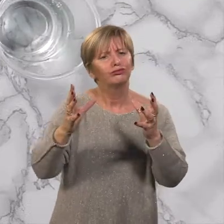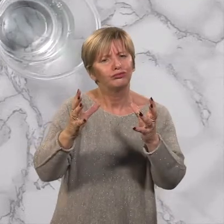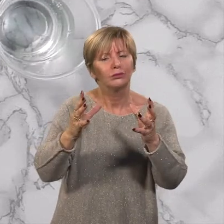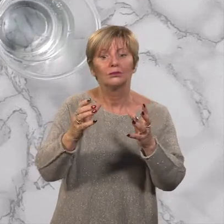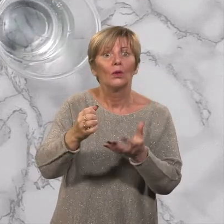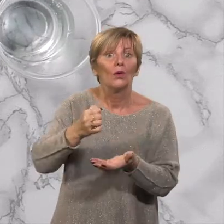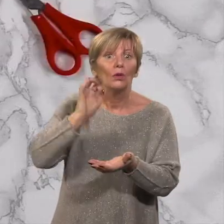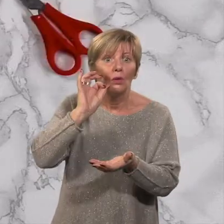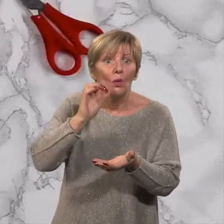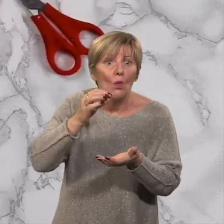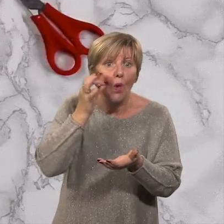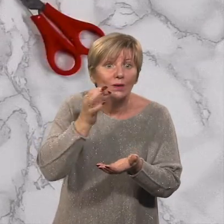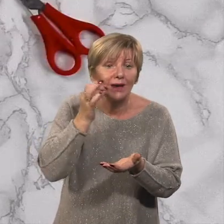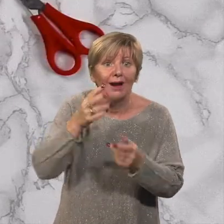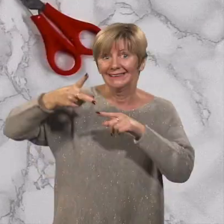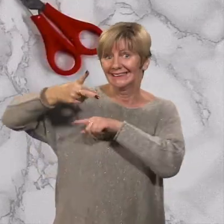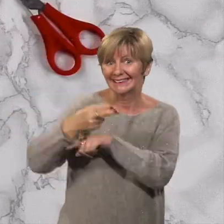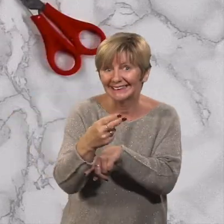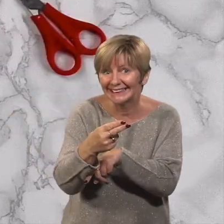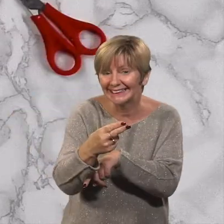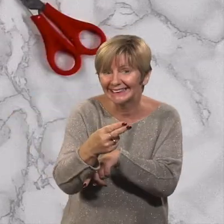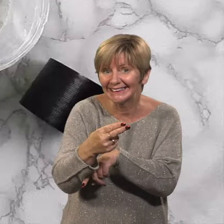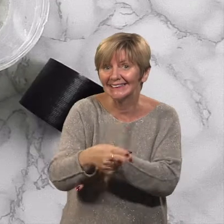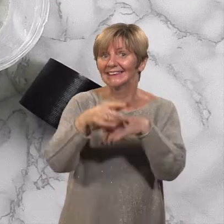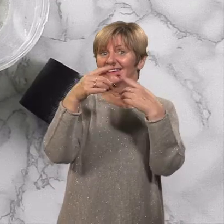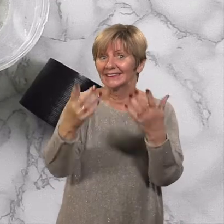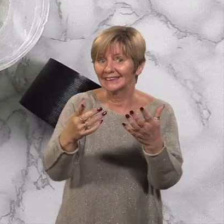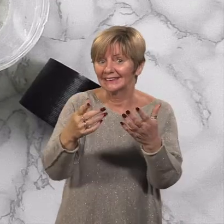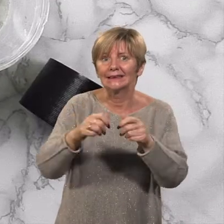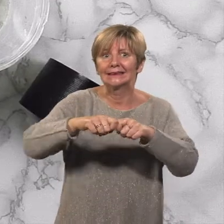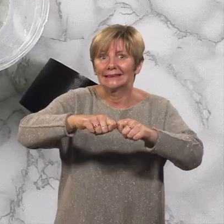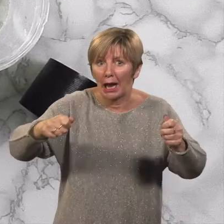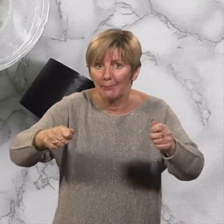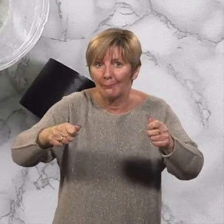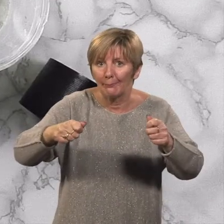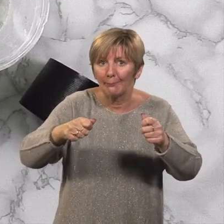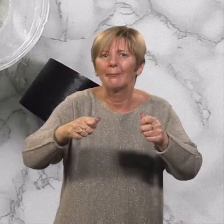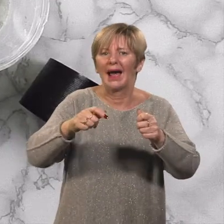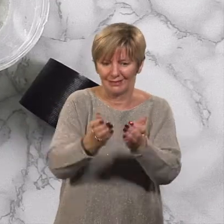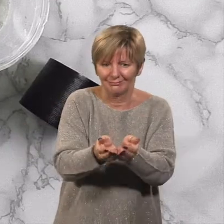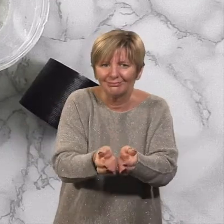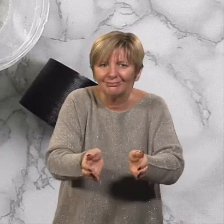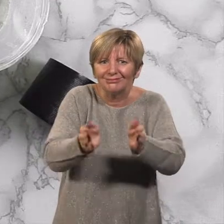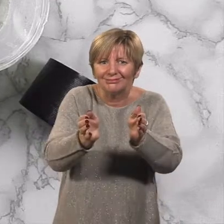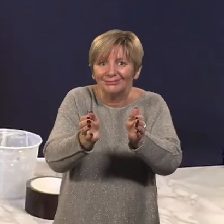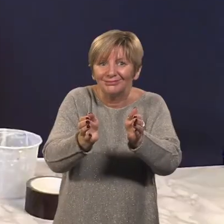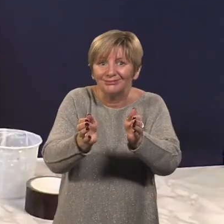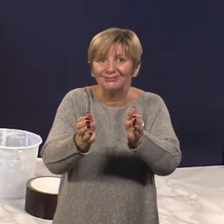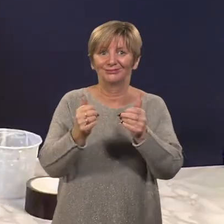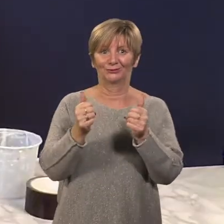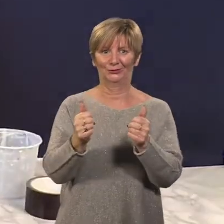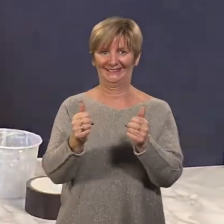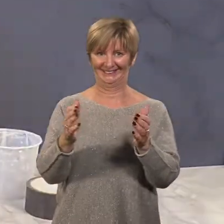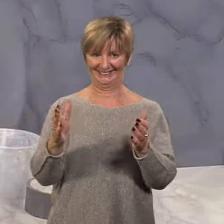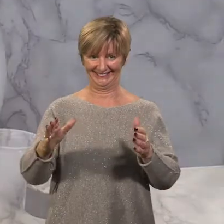water, pair of scissors, some tape and a container to secure your balloon. So let's